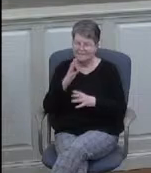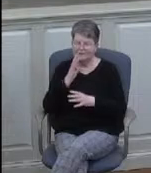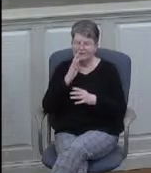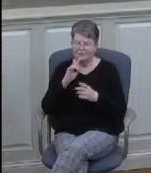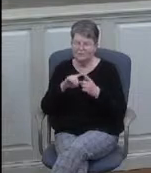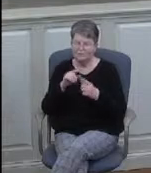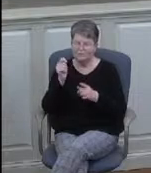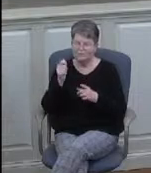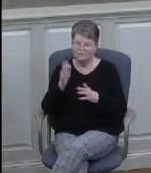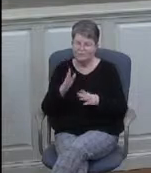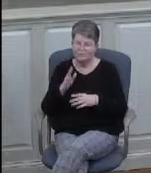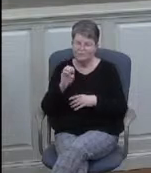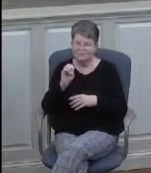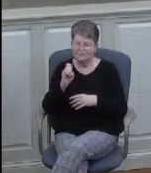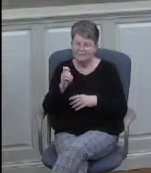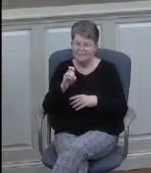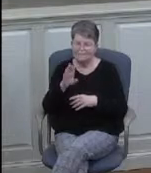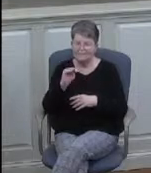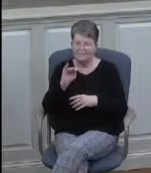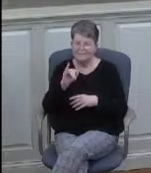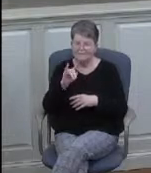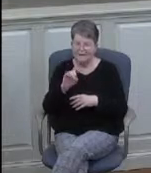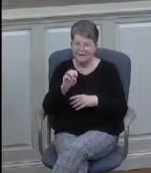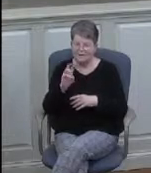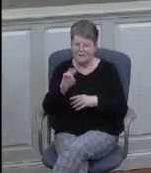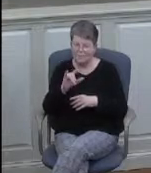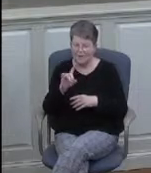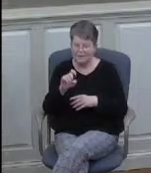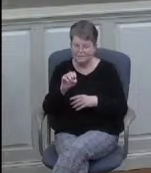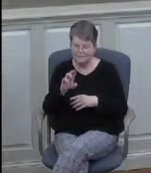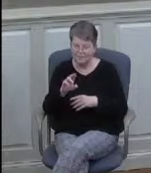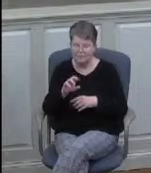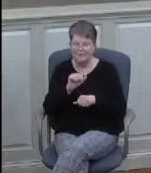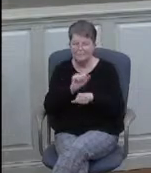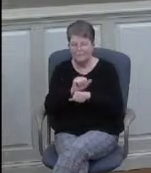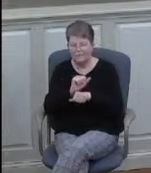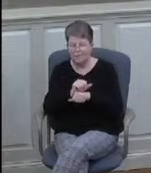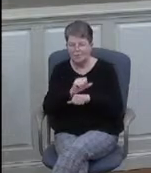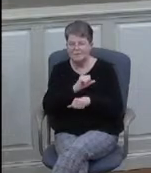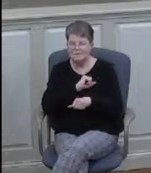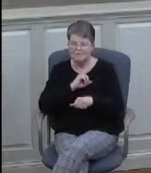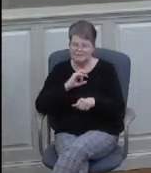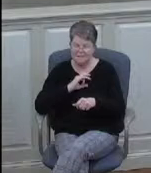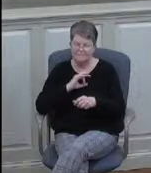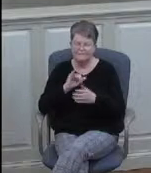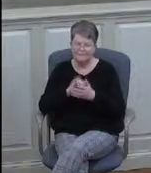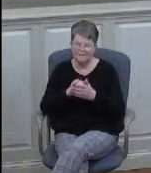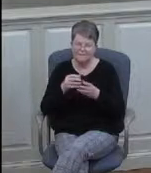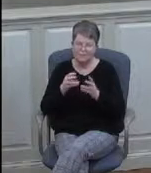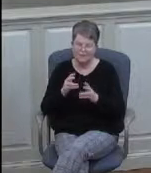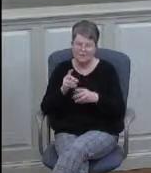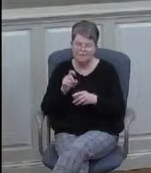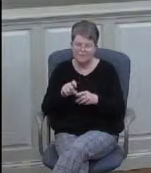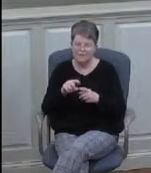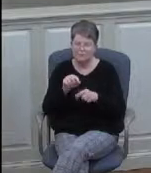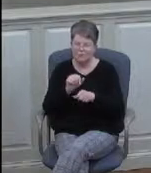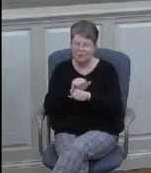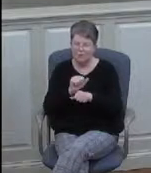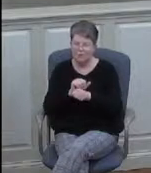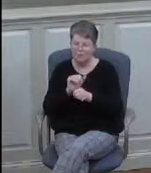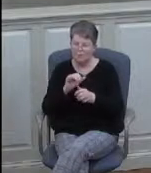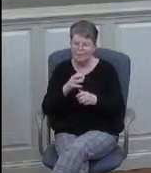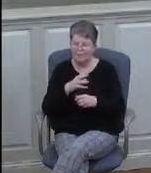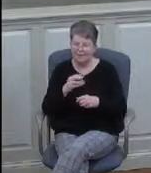executive, Mike Wilder, and, you know, employees, staff, all that. That's the way it's supposed to work. And that we